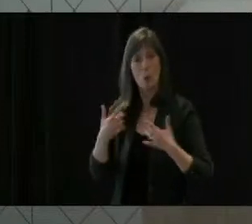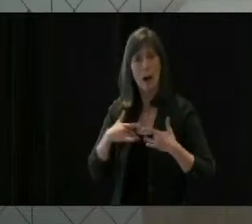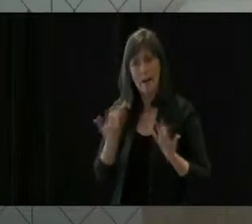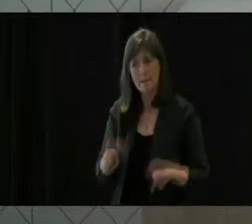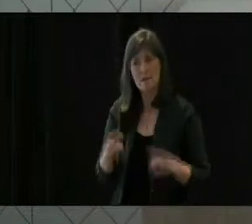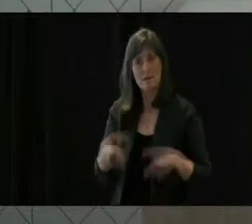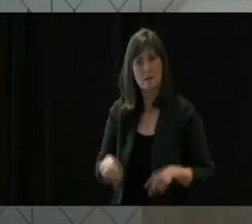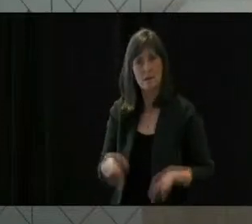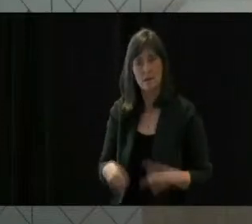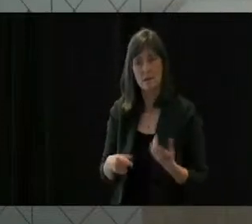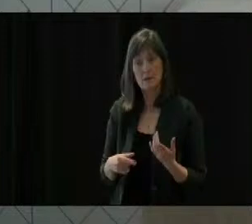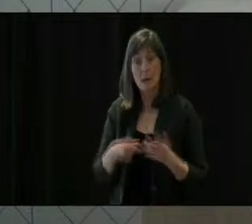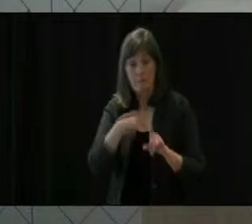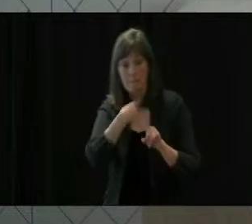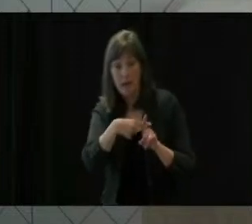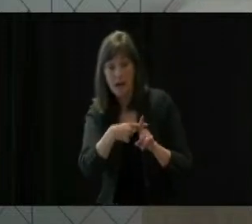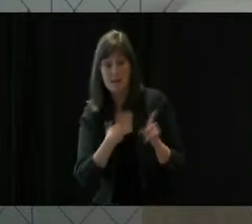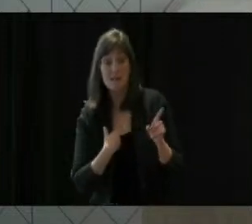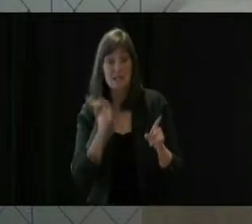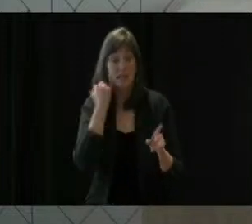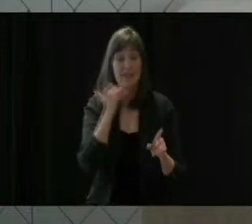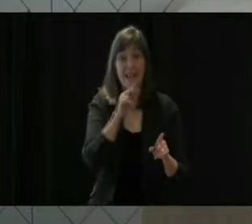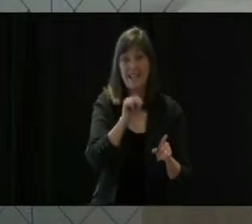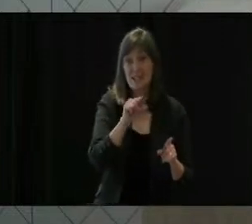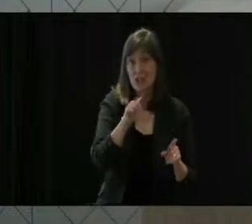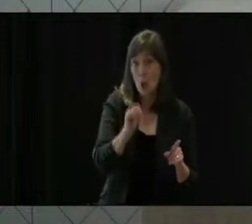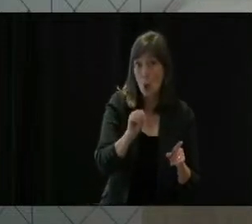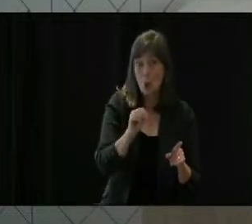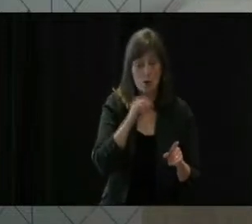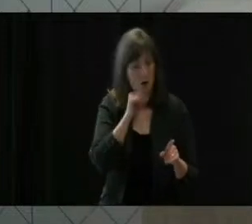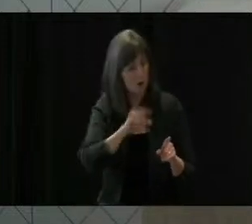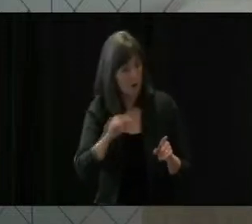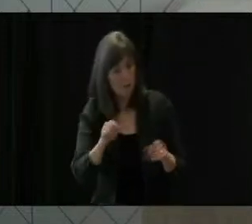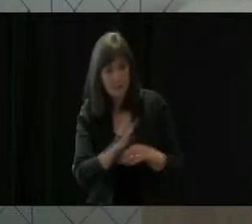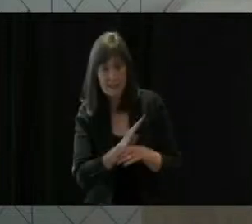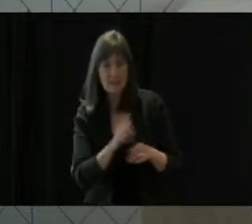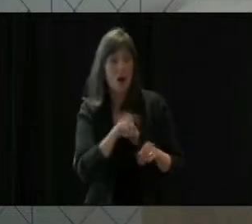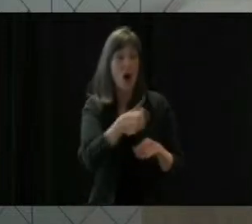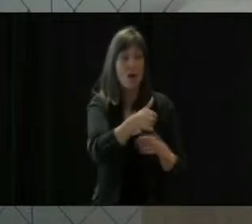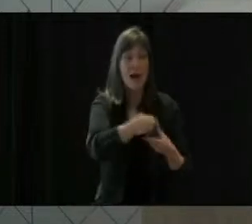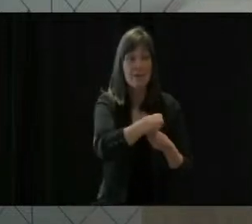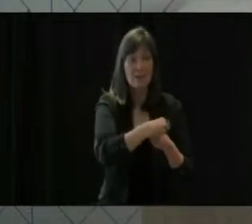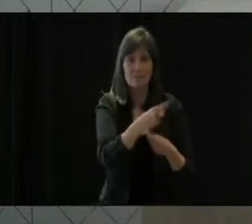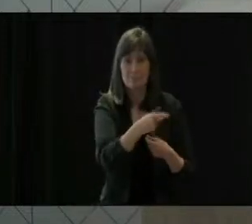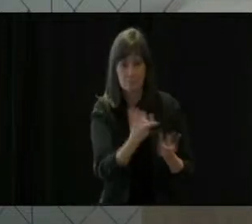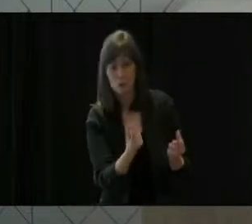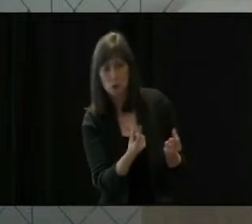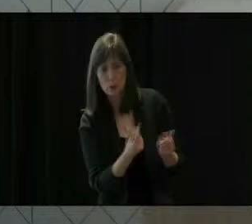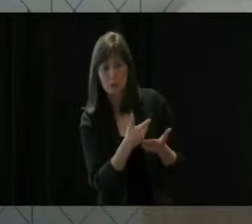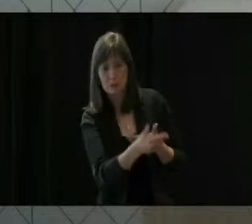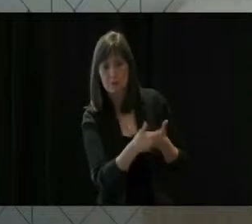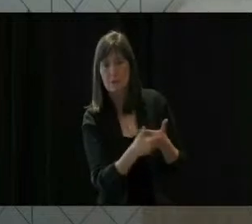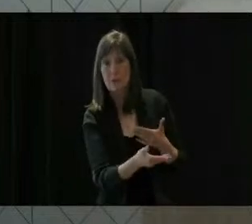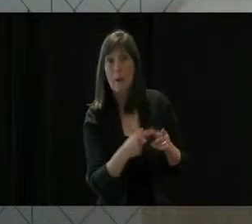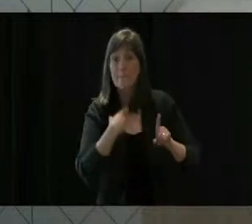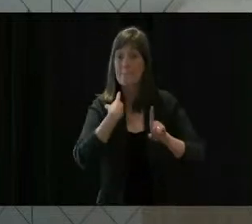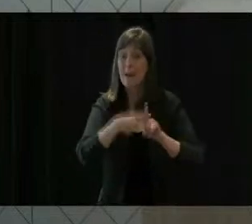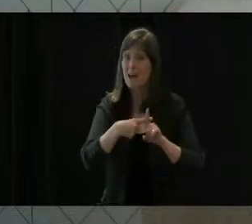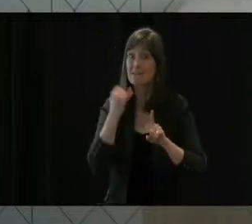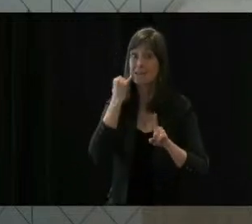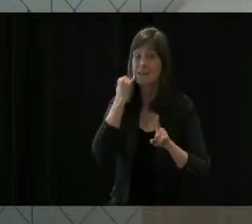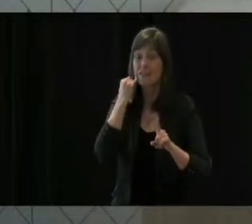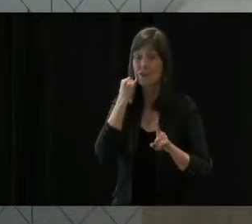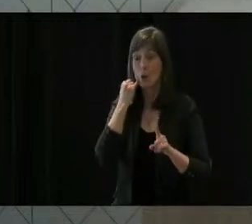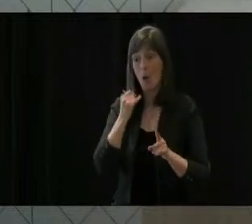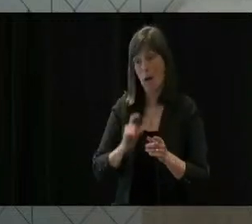how corporations or non-governmental entities are doing, that we do see that compensation is being aligned